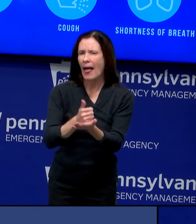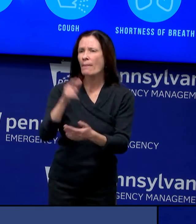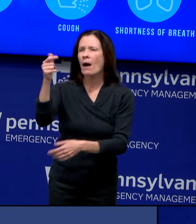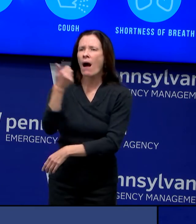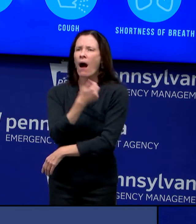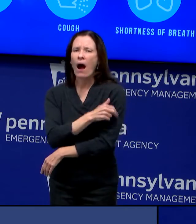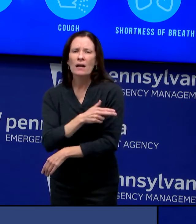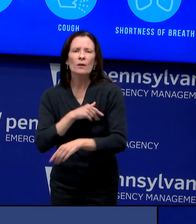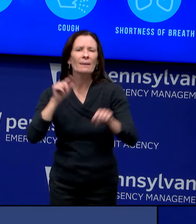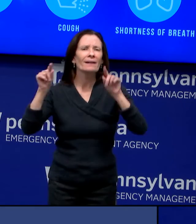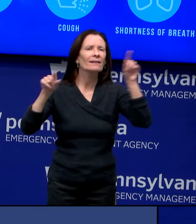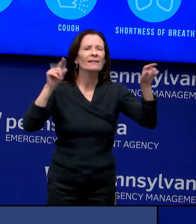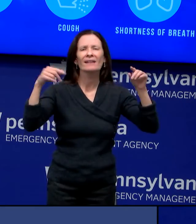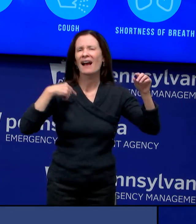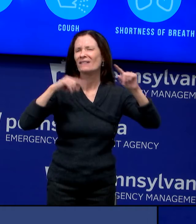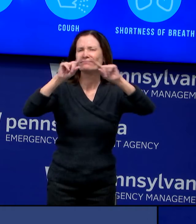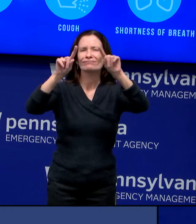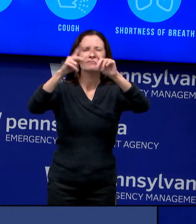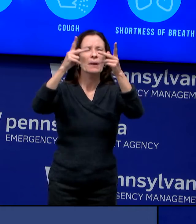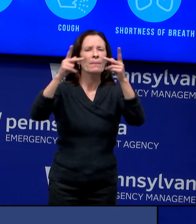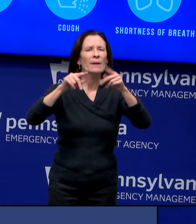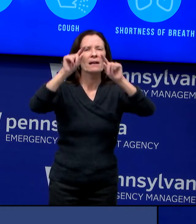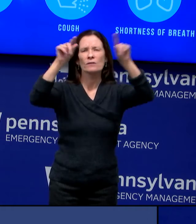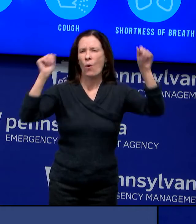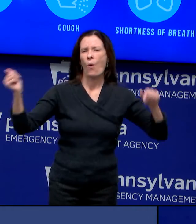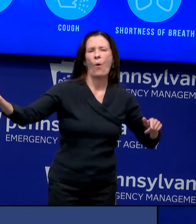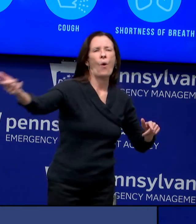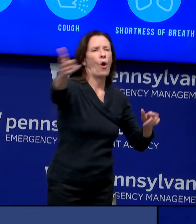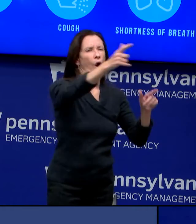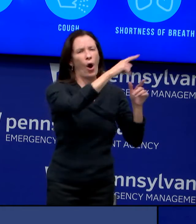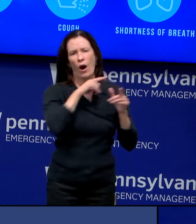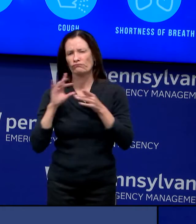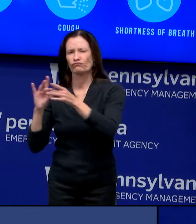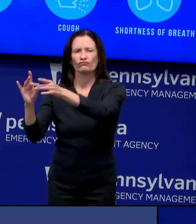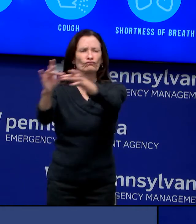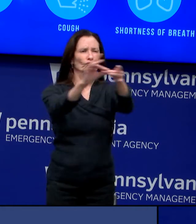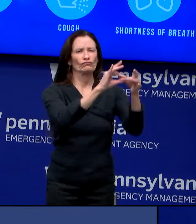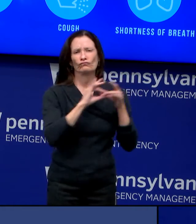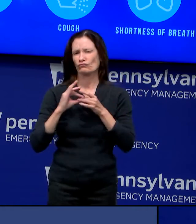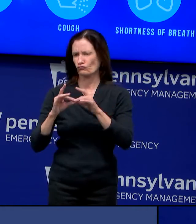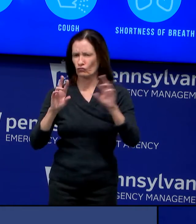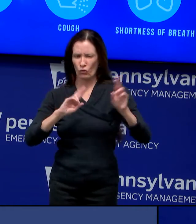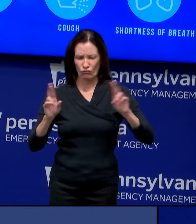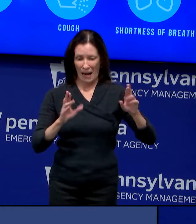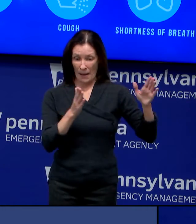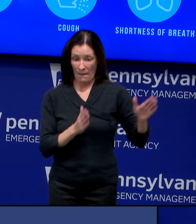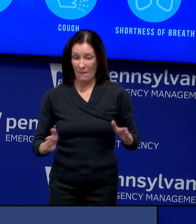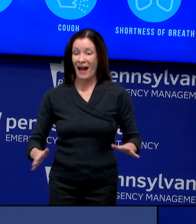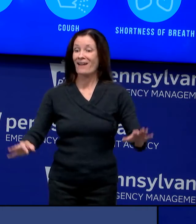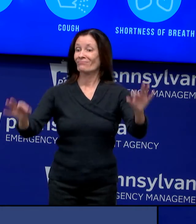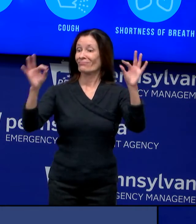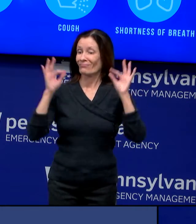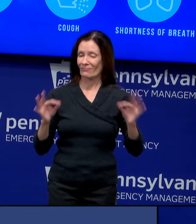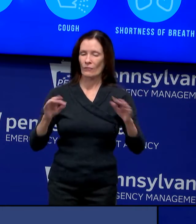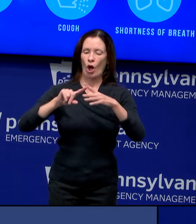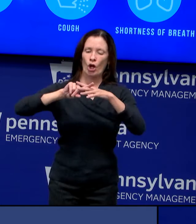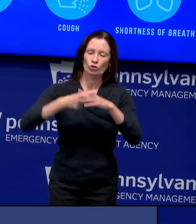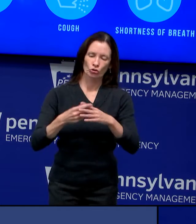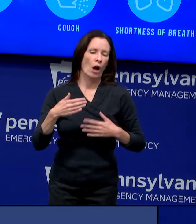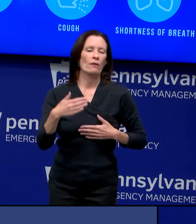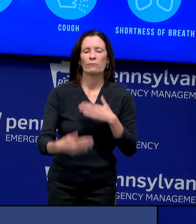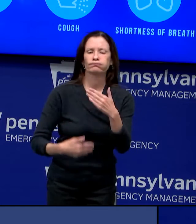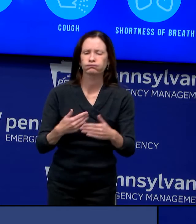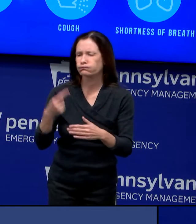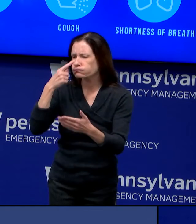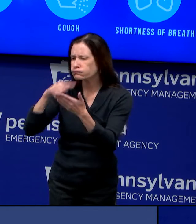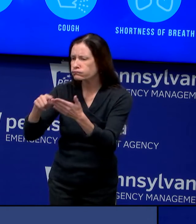we have a whole strategy that we're finishing up and would be pleased to release that when it's ready. From the Tribune Review, can you explain what appears